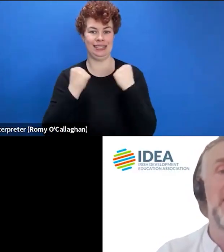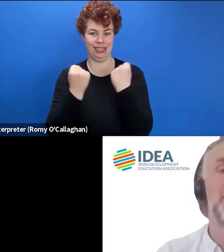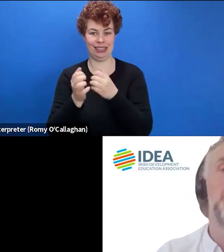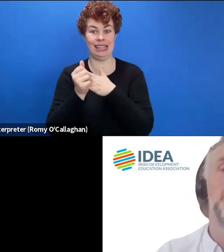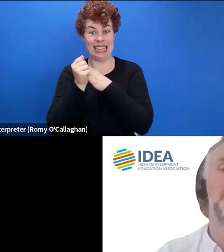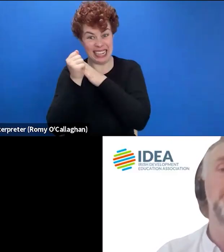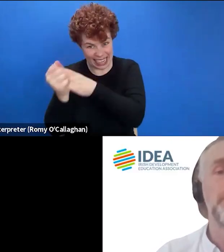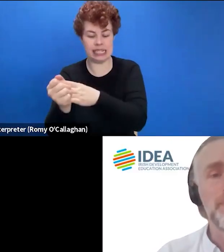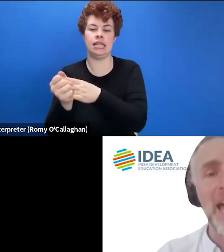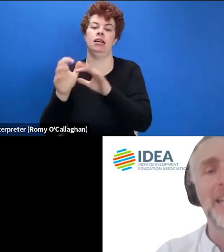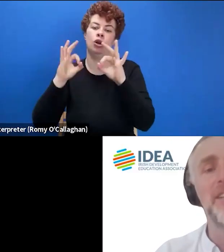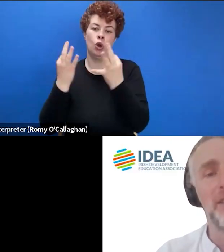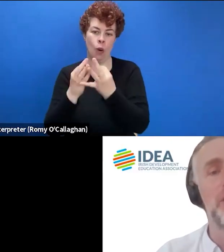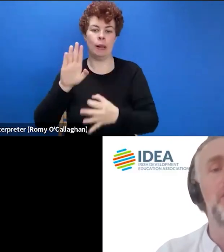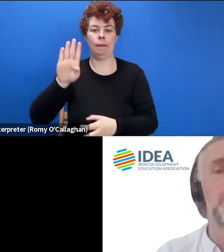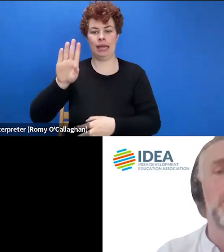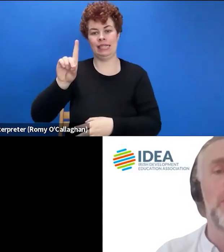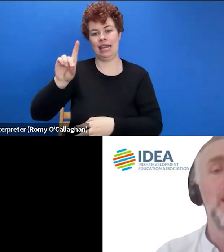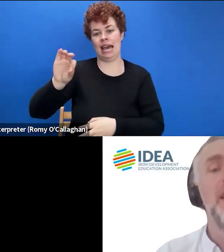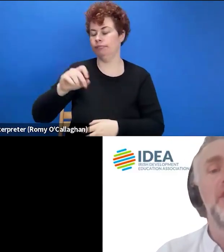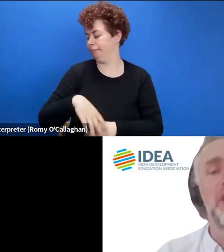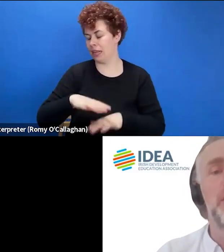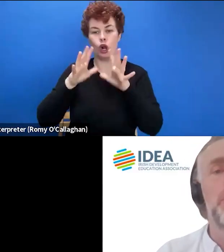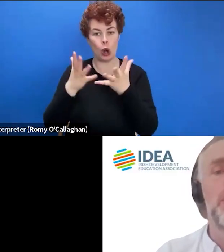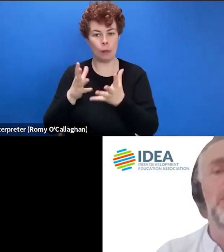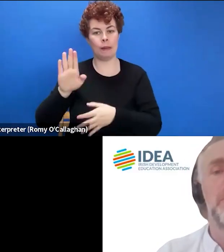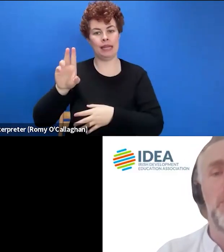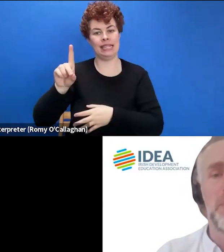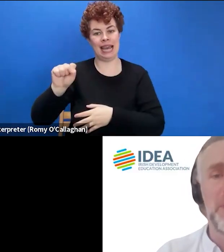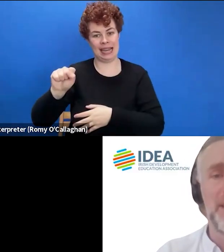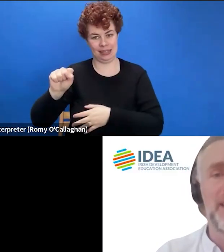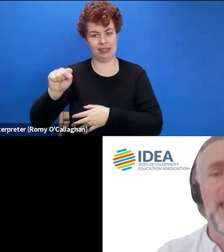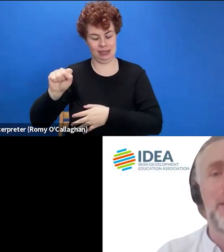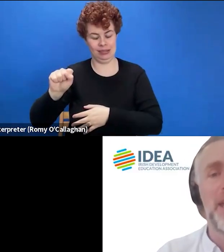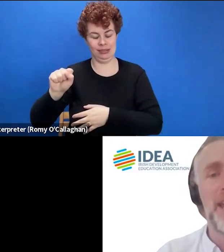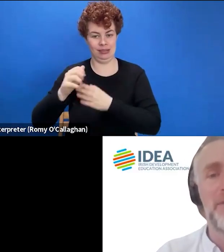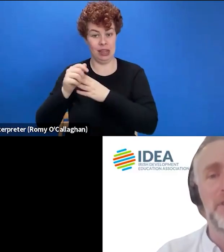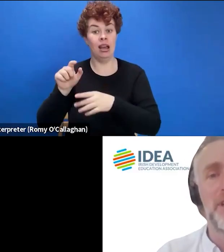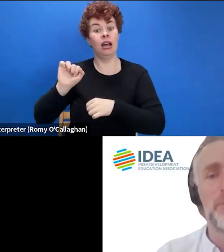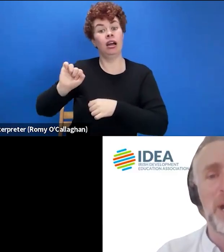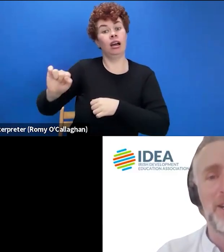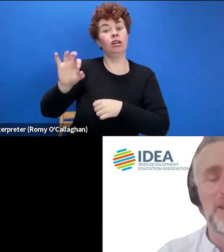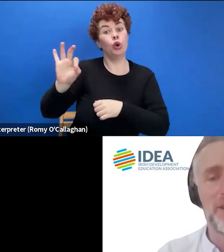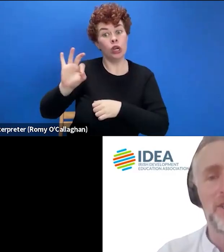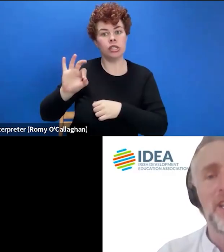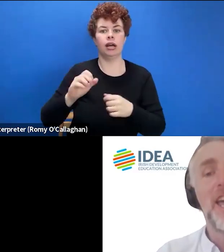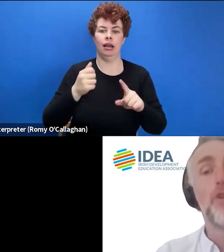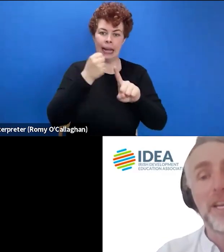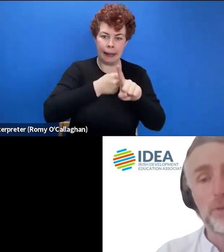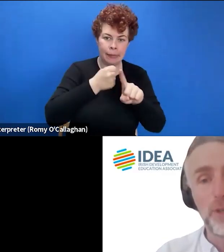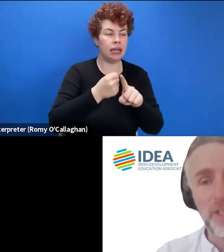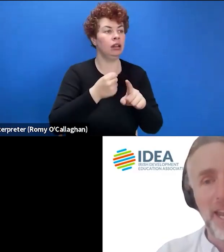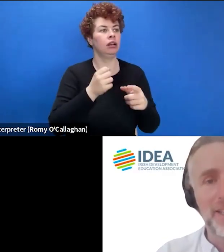the global BDS movement. And in Giorgia's role, she supports movement building and campaign efforts of